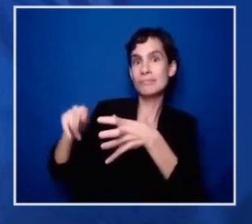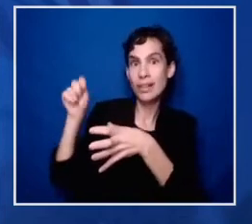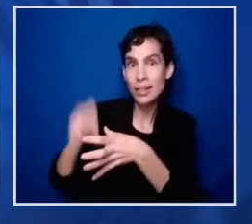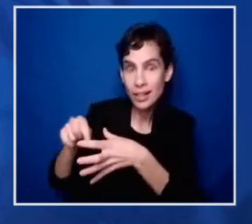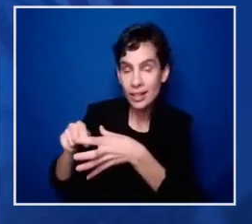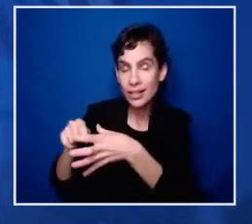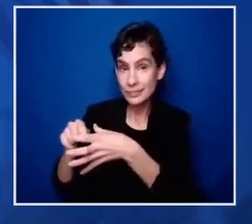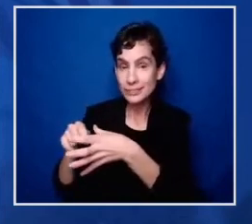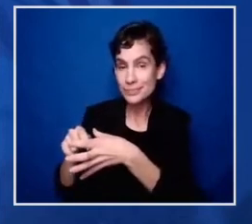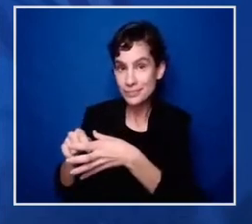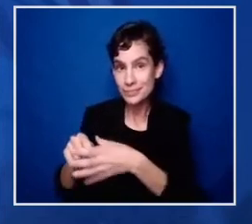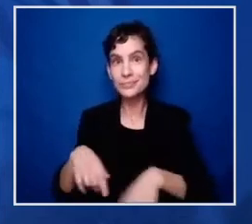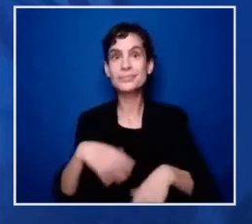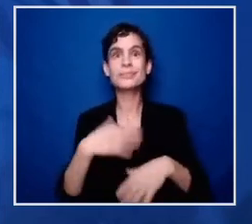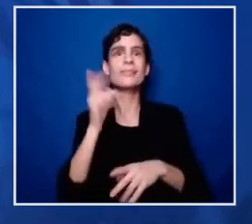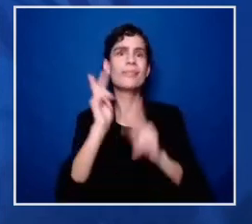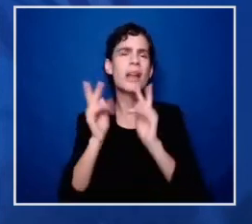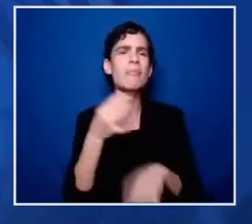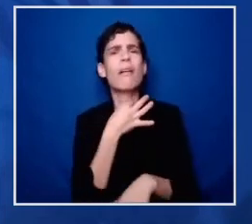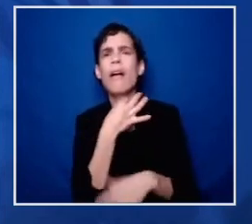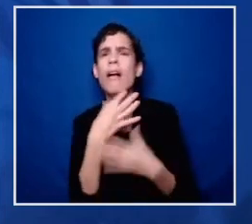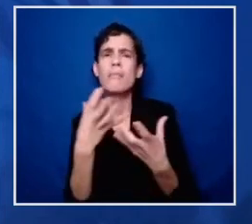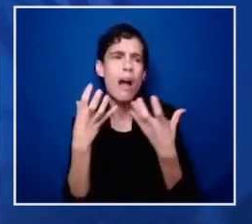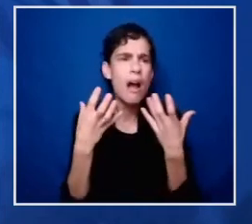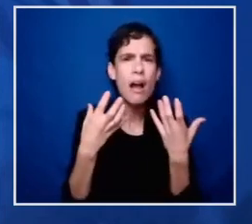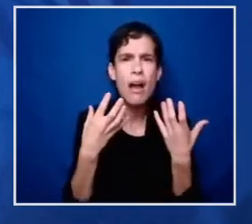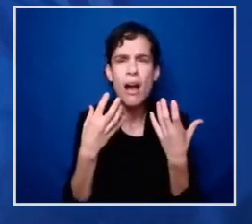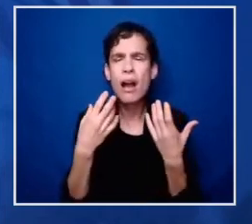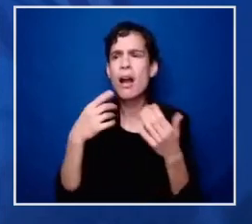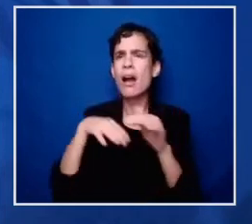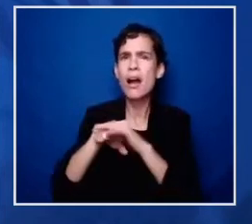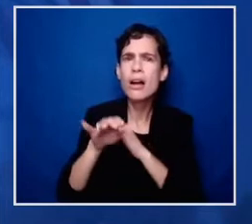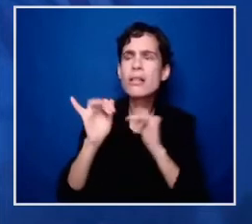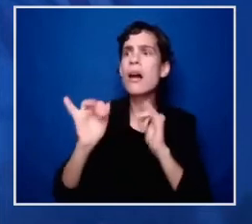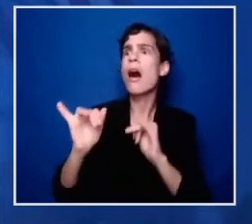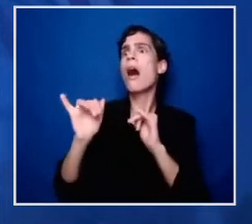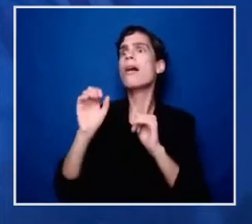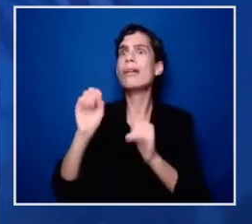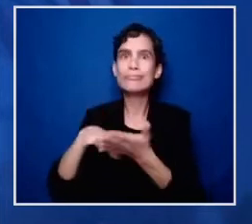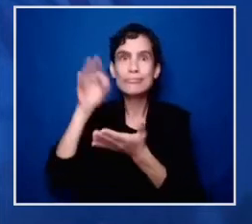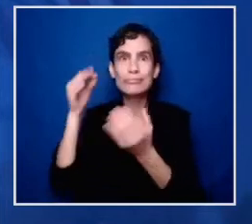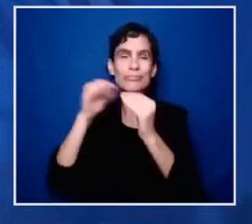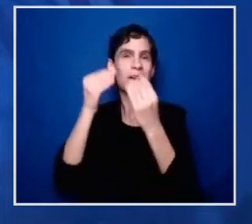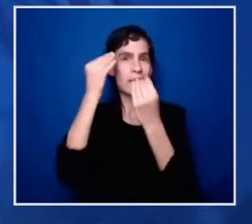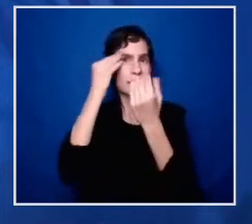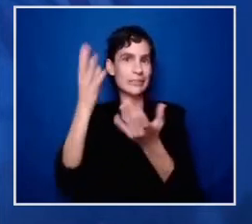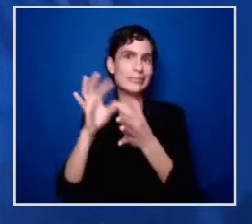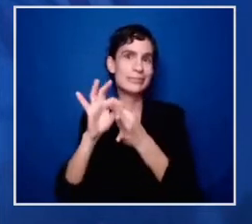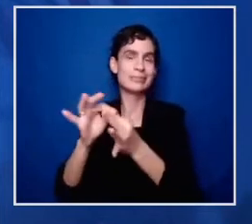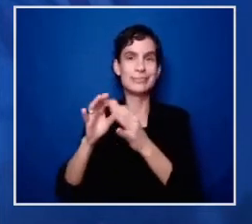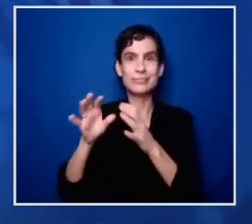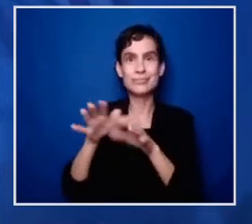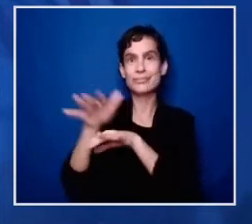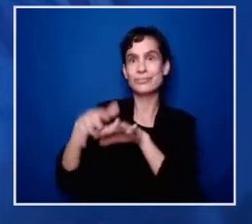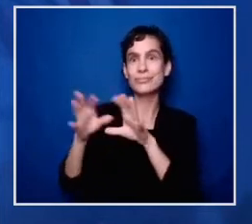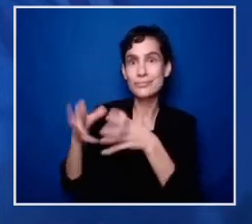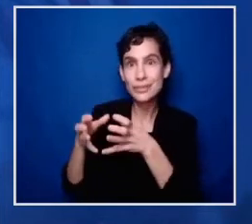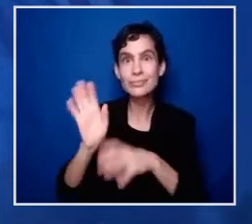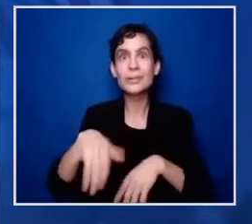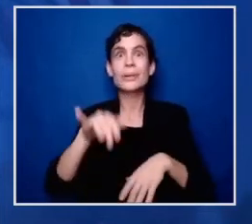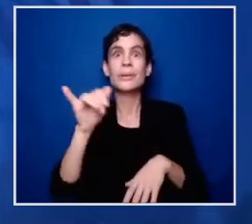Auction Regional Airport currently is a refueling station for small engine airplanes. And of course, our Auction Energy